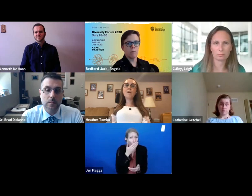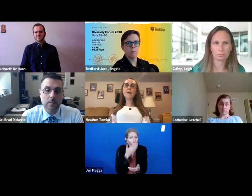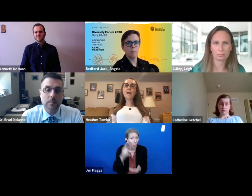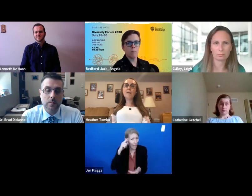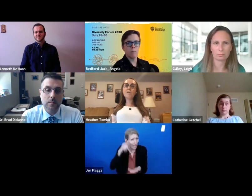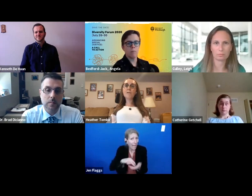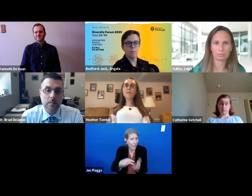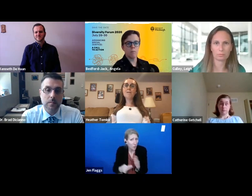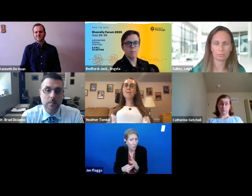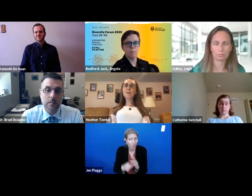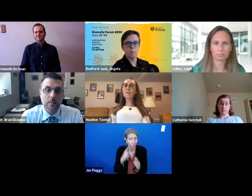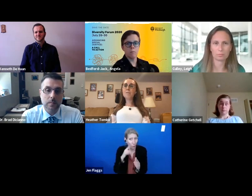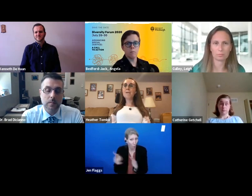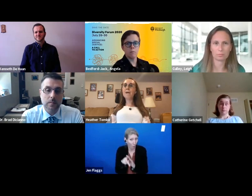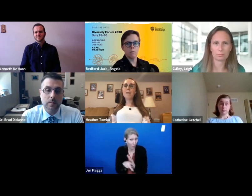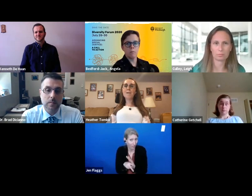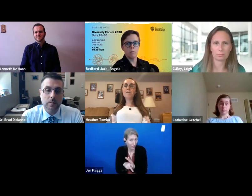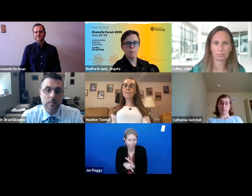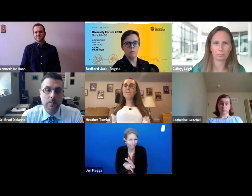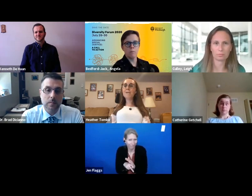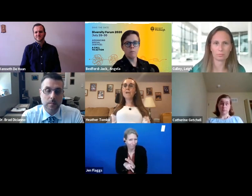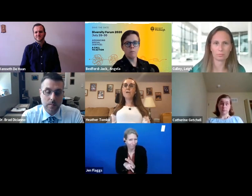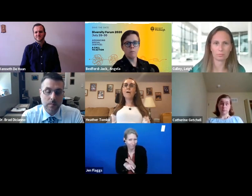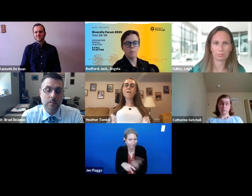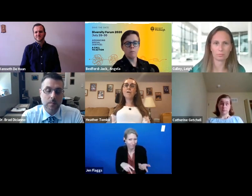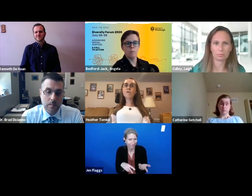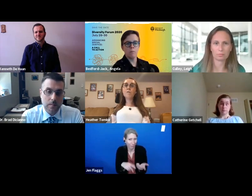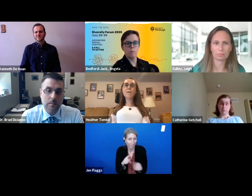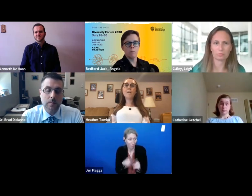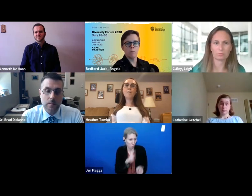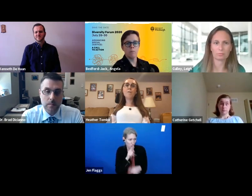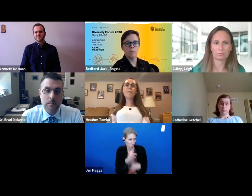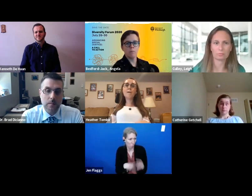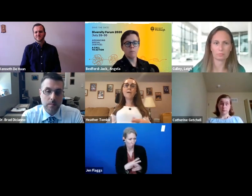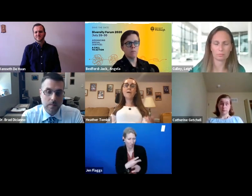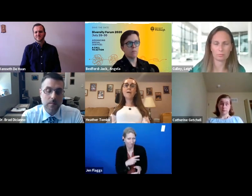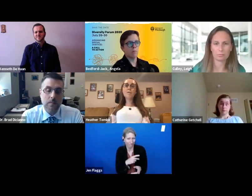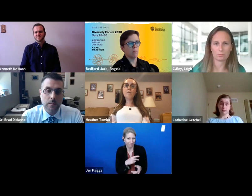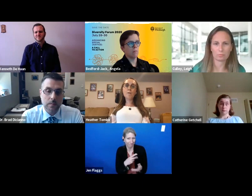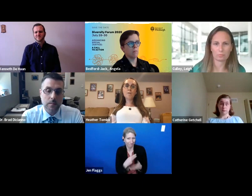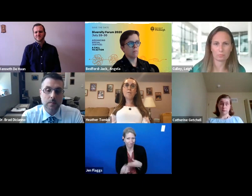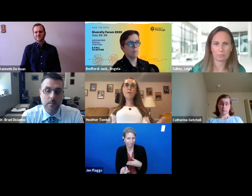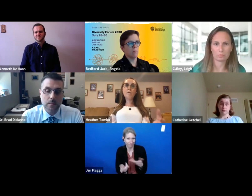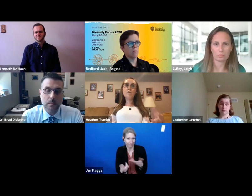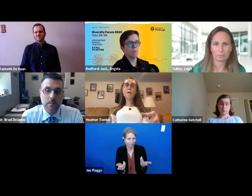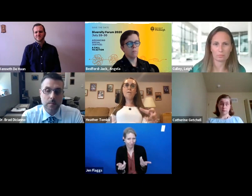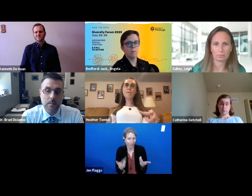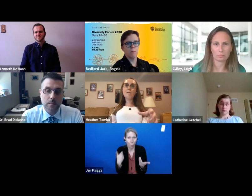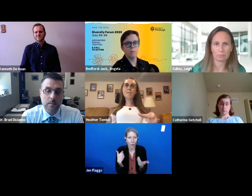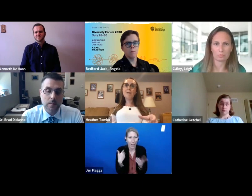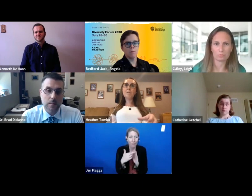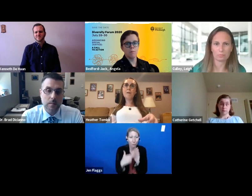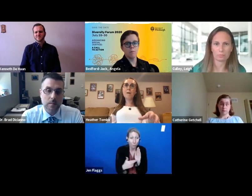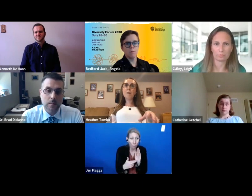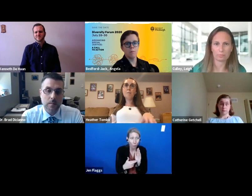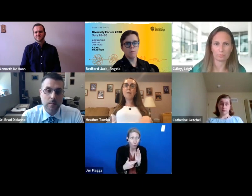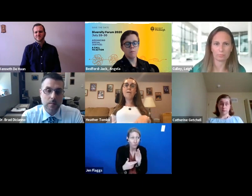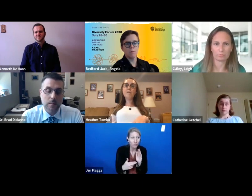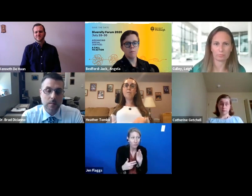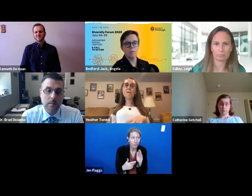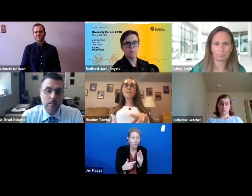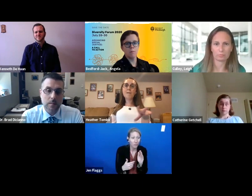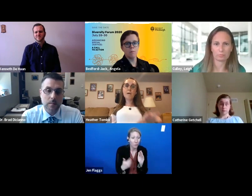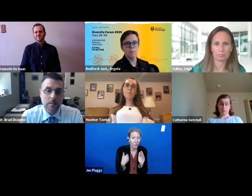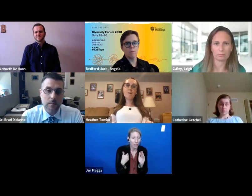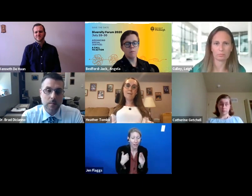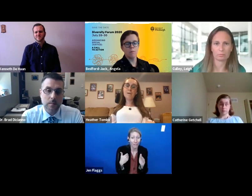don't actually play out logistically at all. You end up with rules where you have an accessible